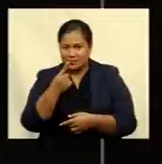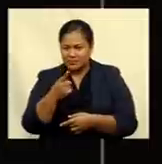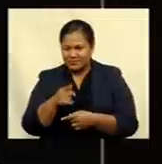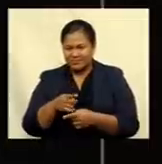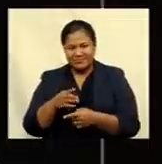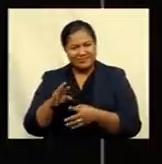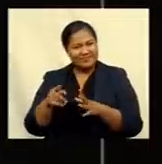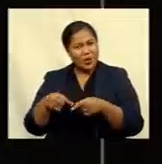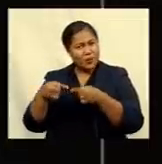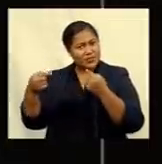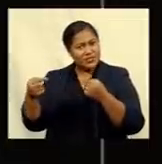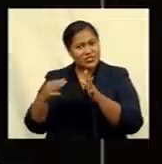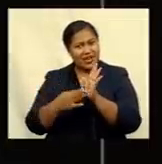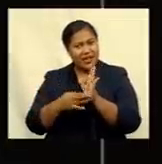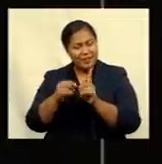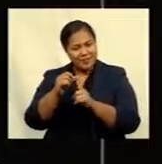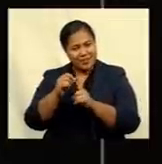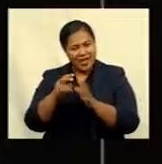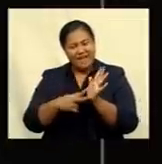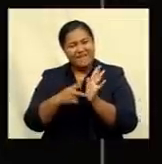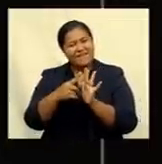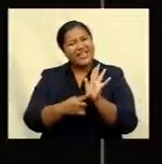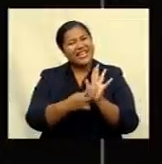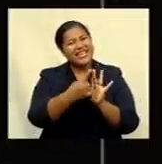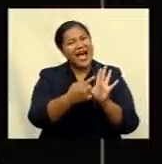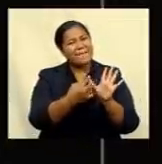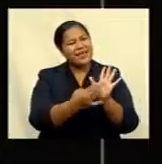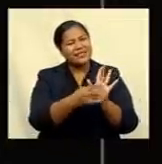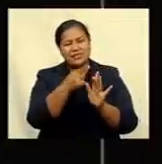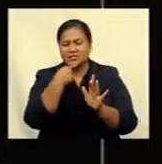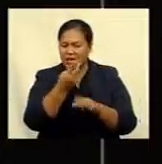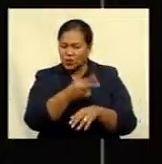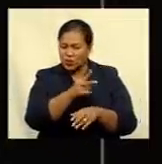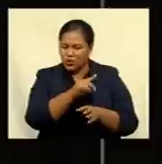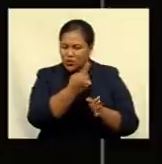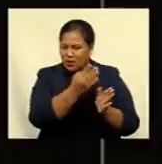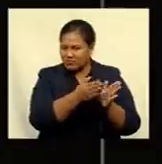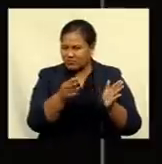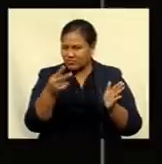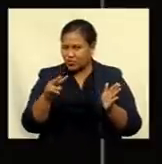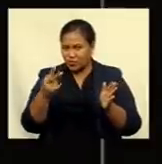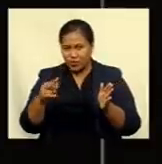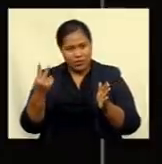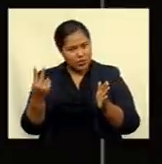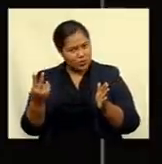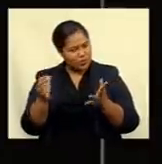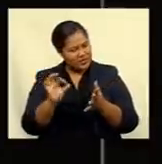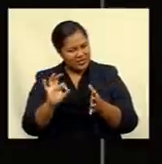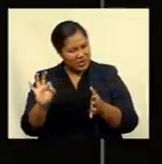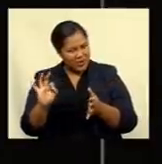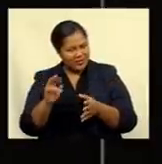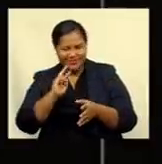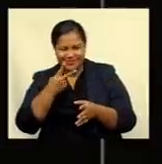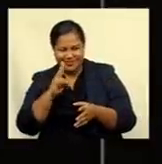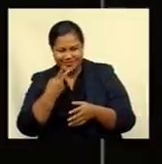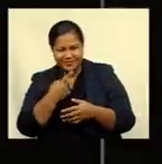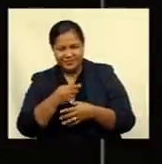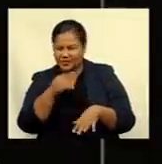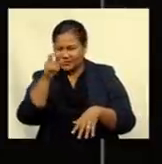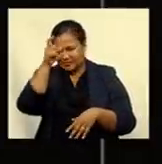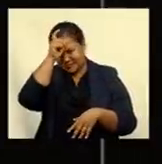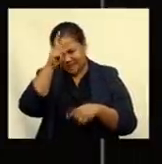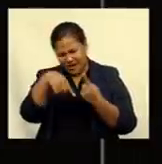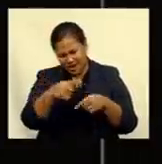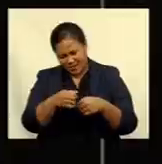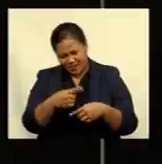opposition MP William Ngavoka for saying that the 2021-2022 budget is dishonest. Questioning the ongoing